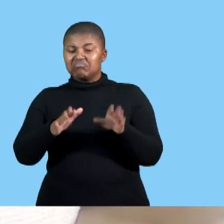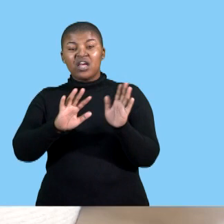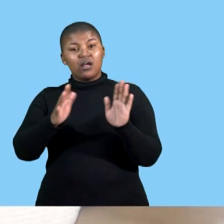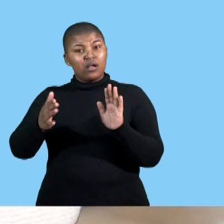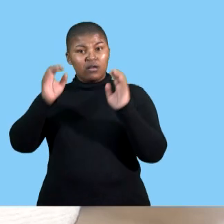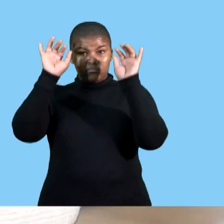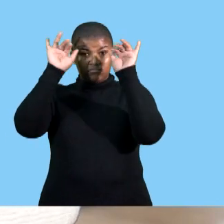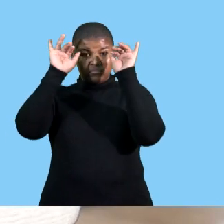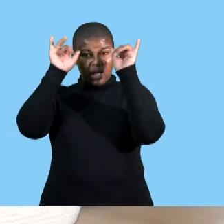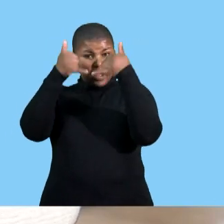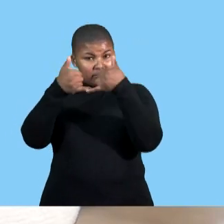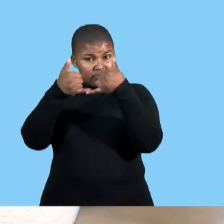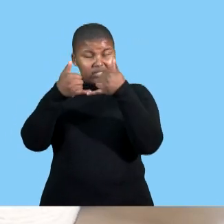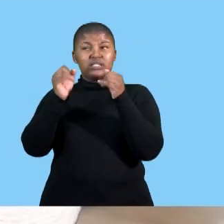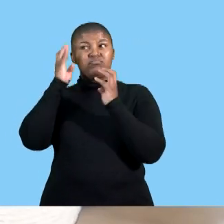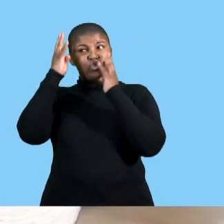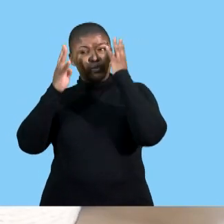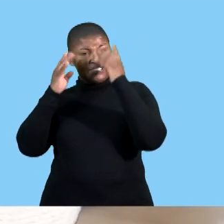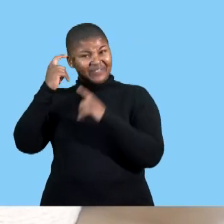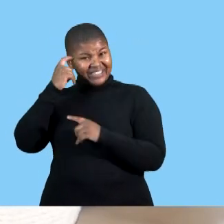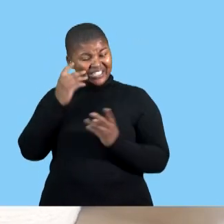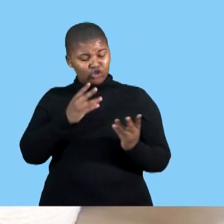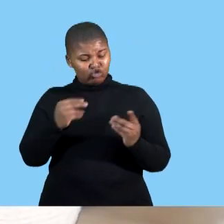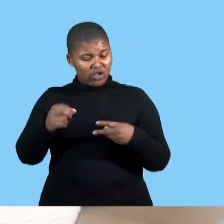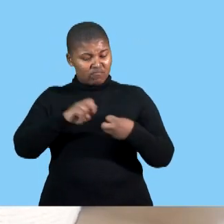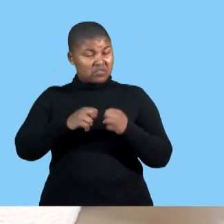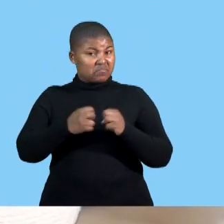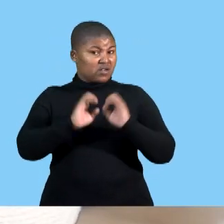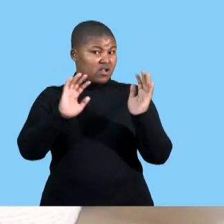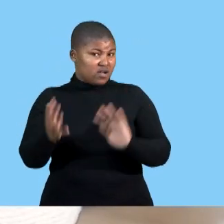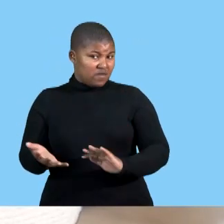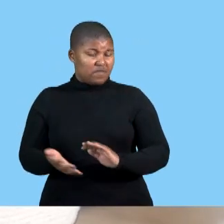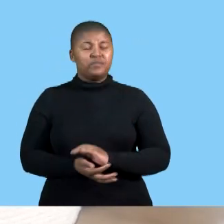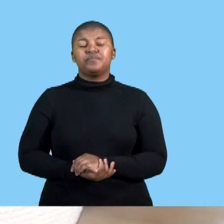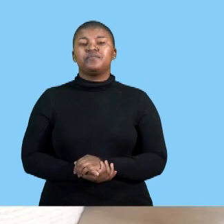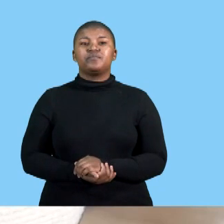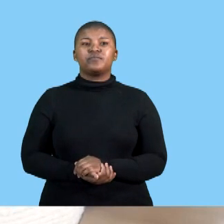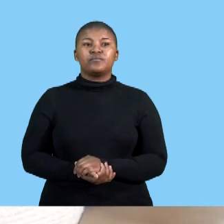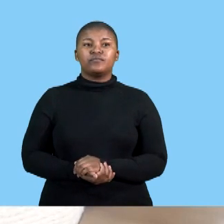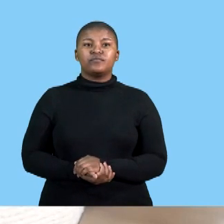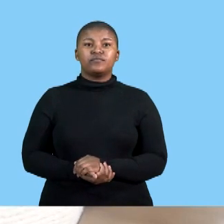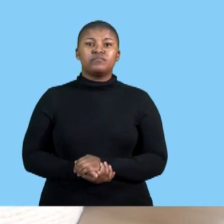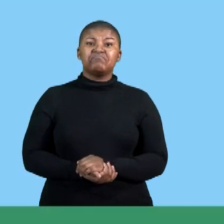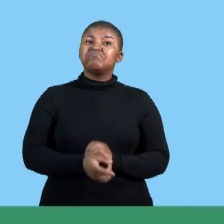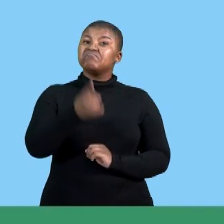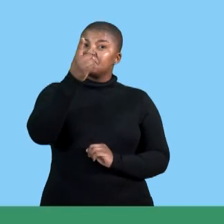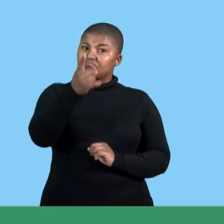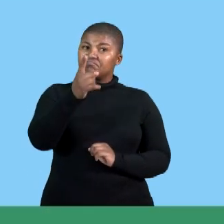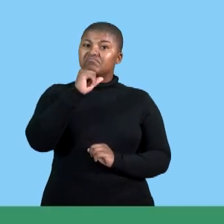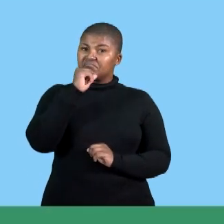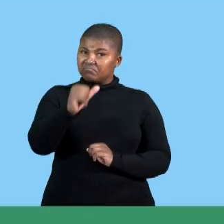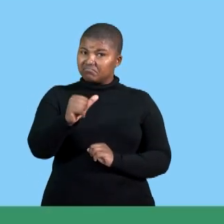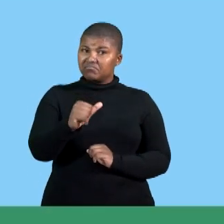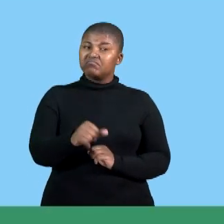use creative thinking to solve business problems. Right, so here it says state whether